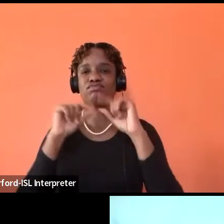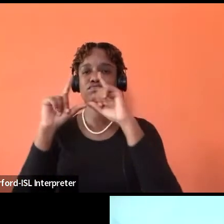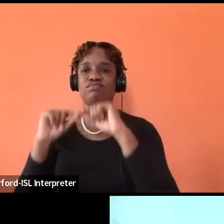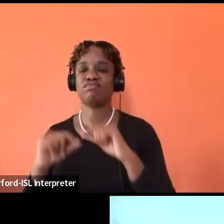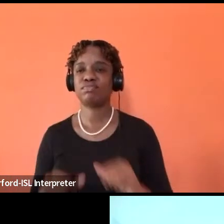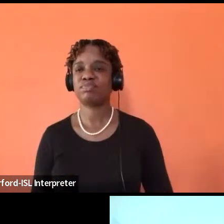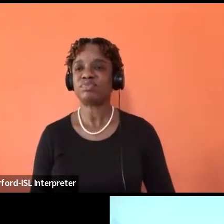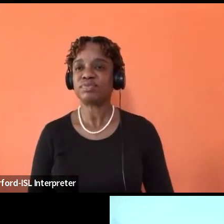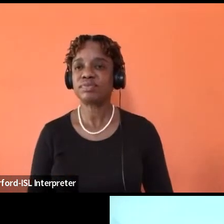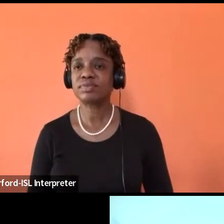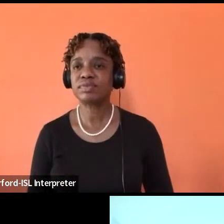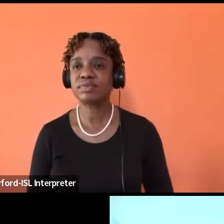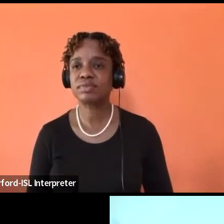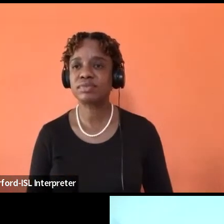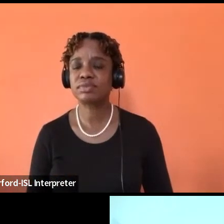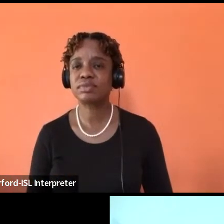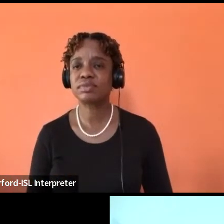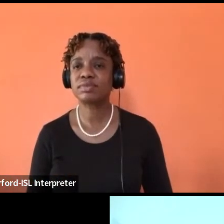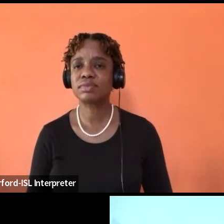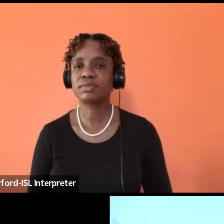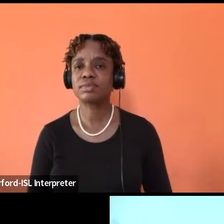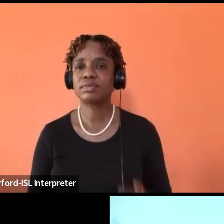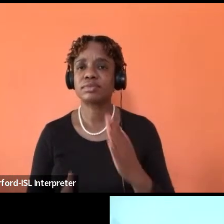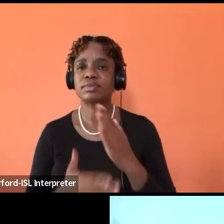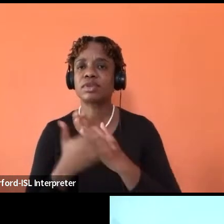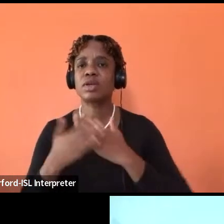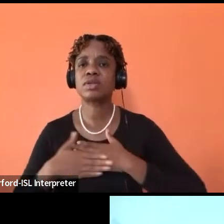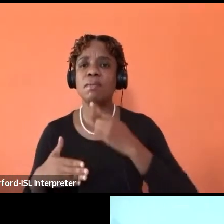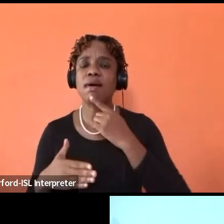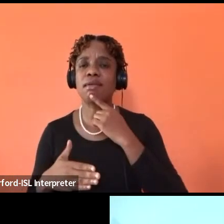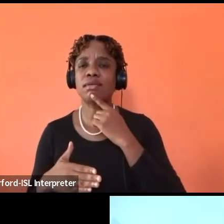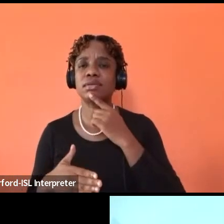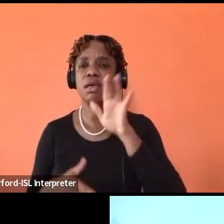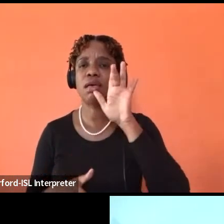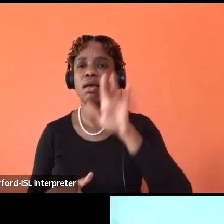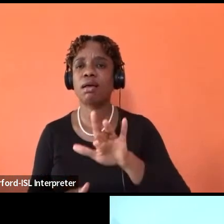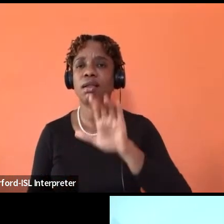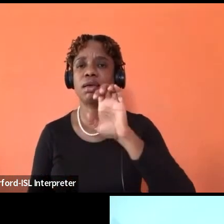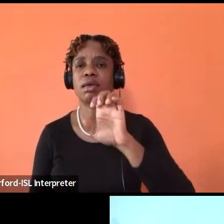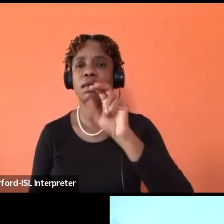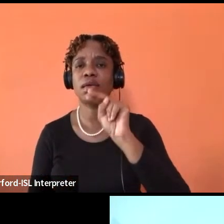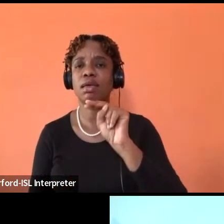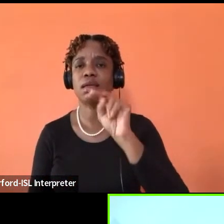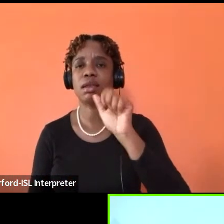And someone is saying click enable content and try again.